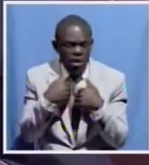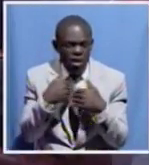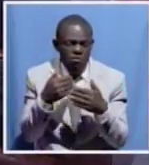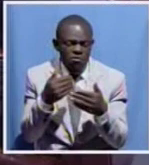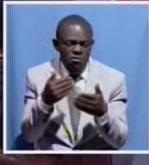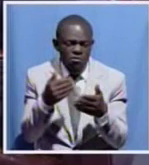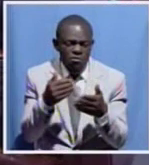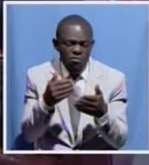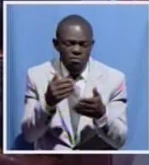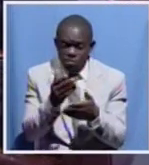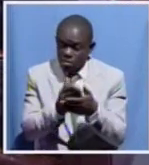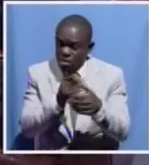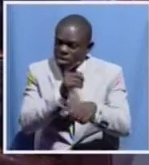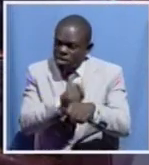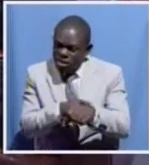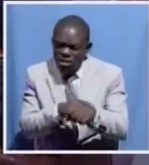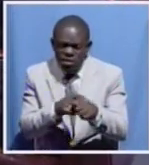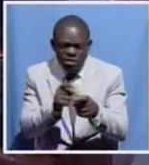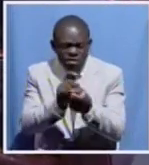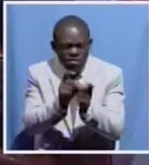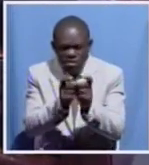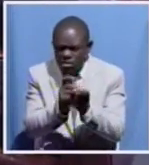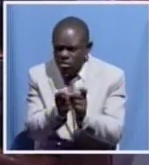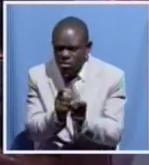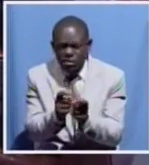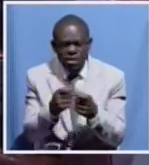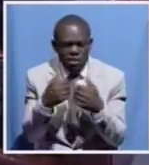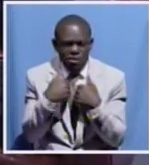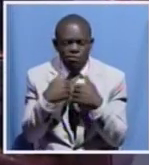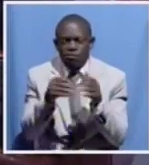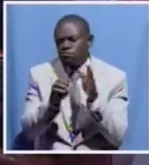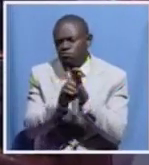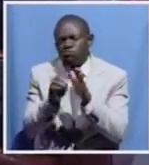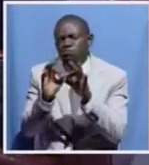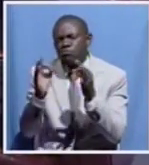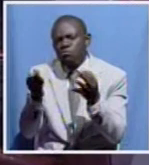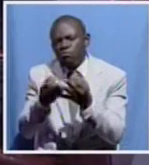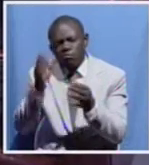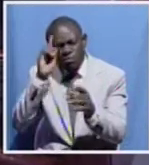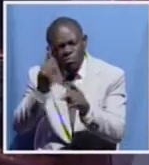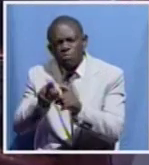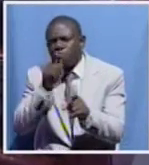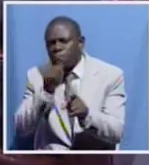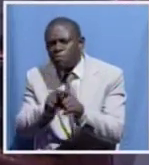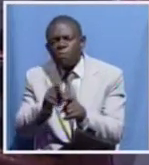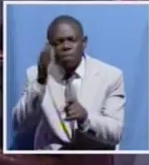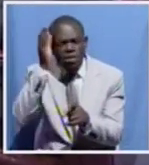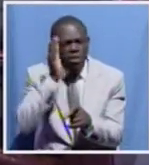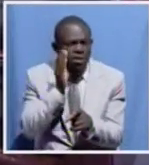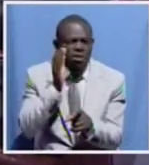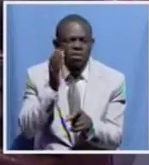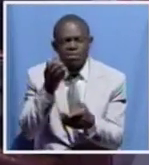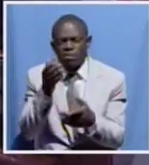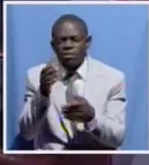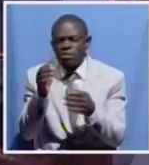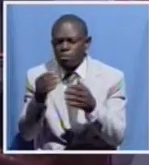between brothers and sisters. There is friction between wife and husband. There is friction between cousins and dozens. So there will always be